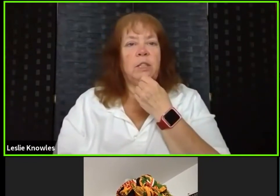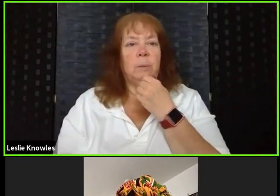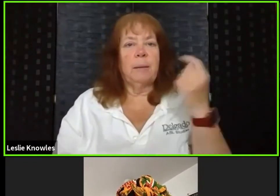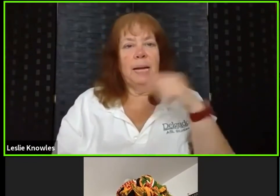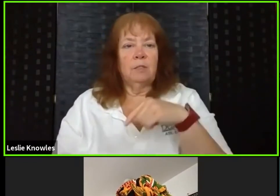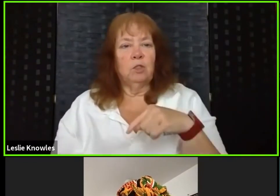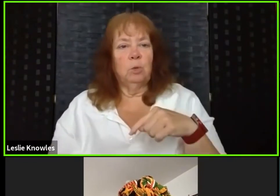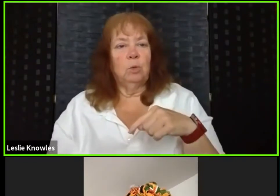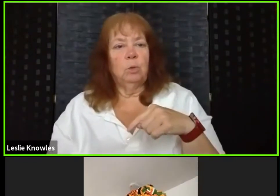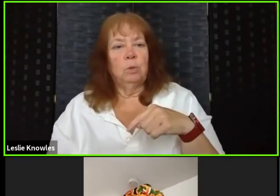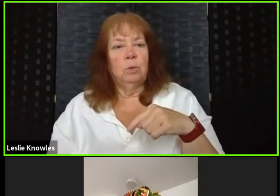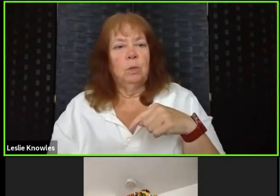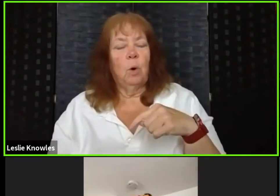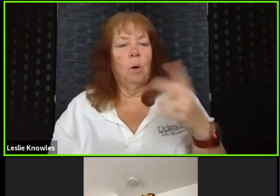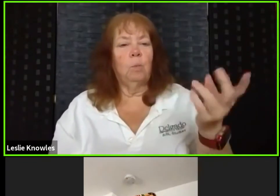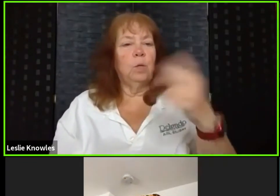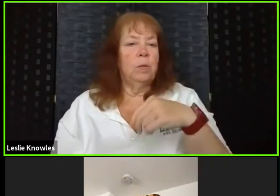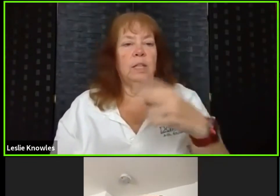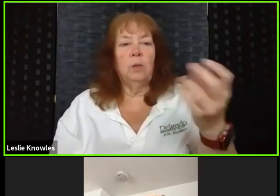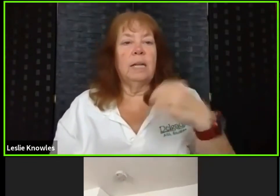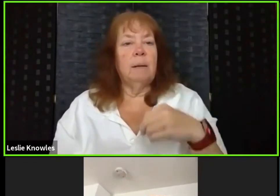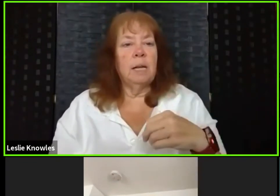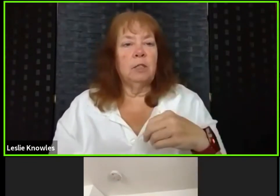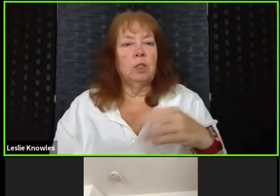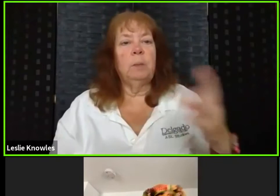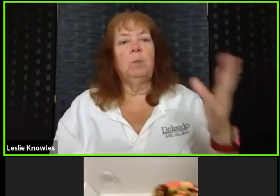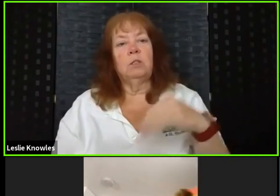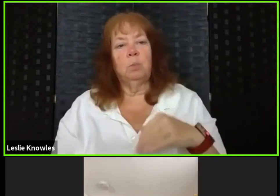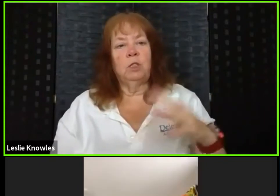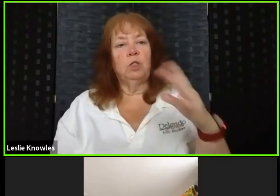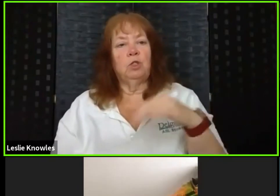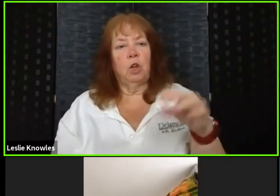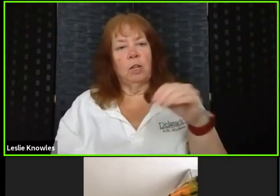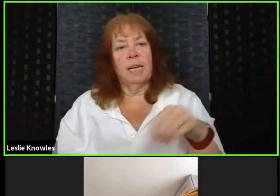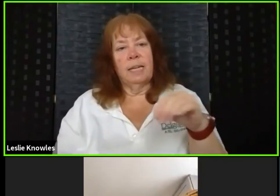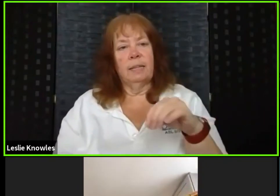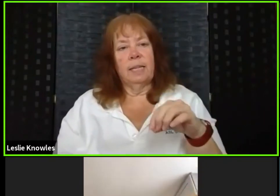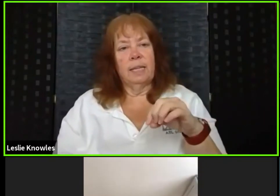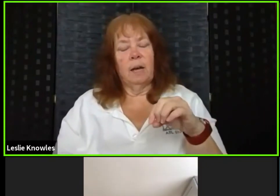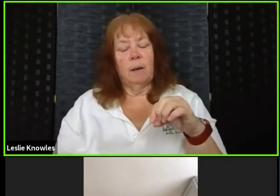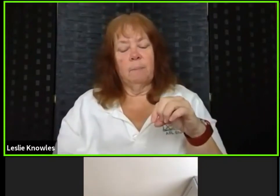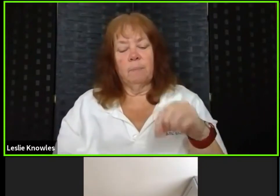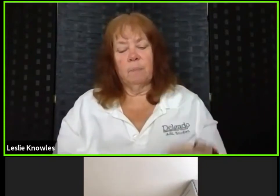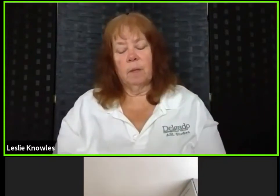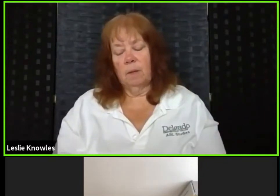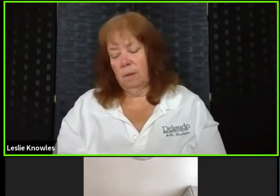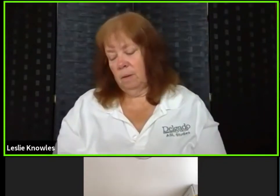once we're back in school, or Mhm. you can email it to me once you started taking the